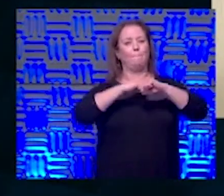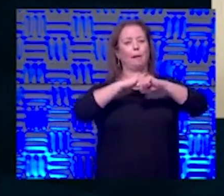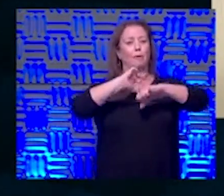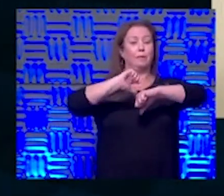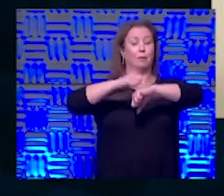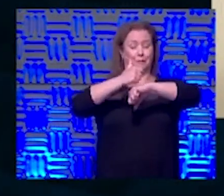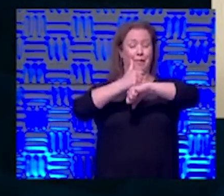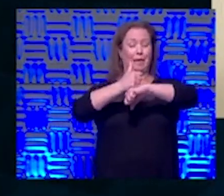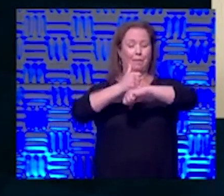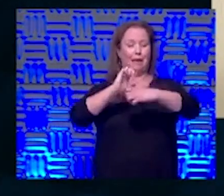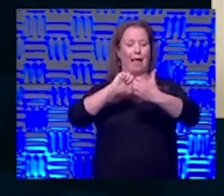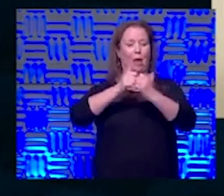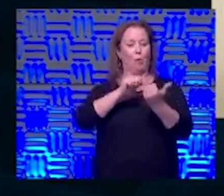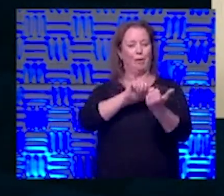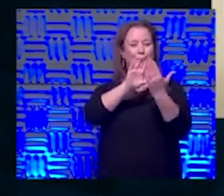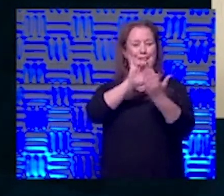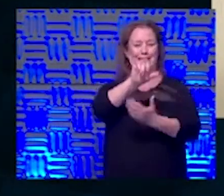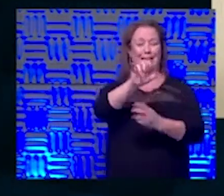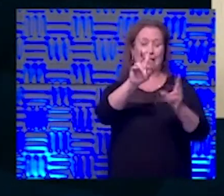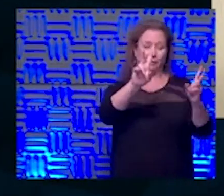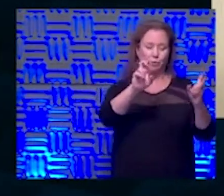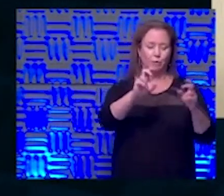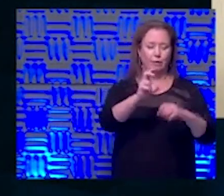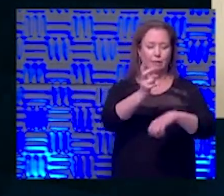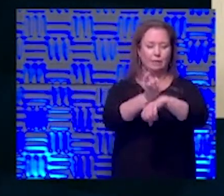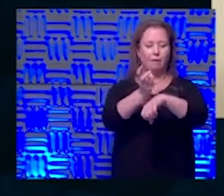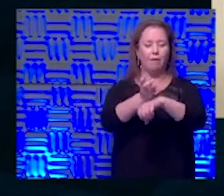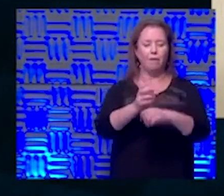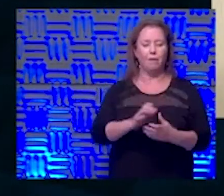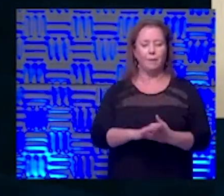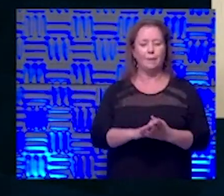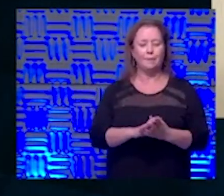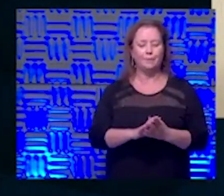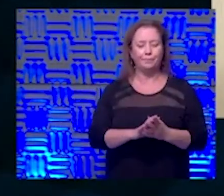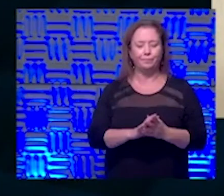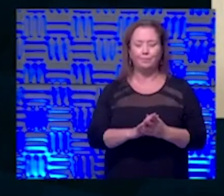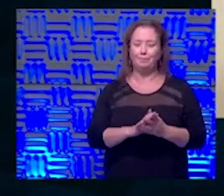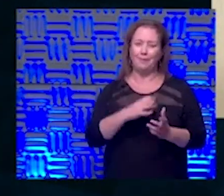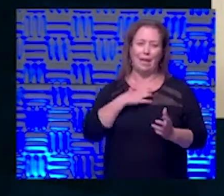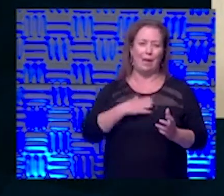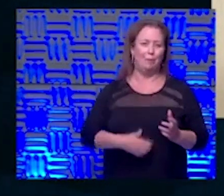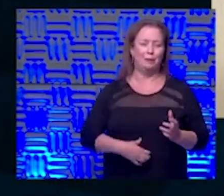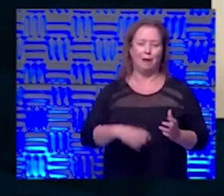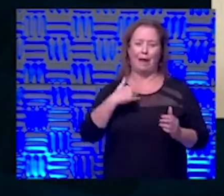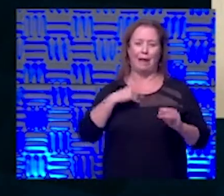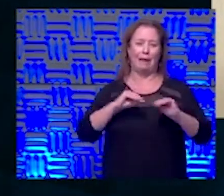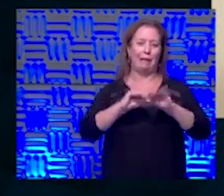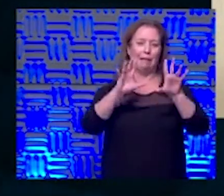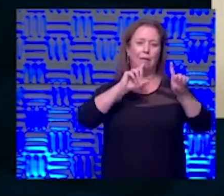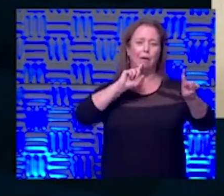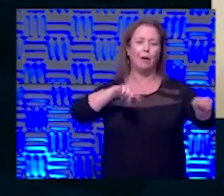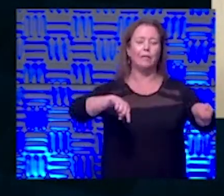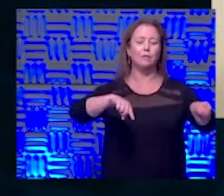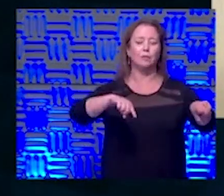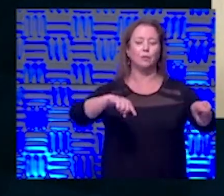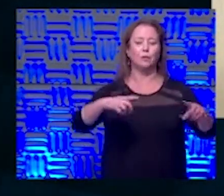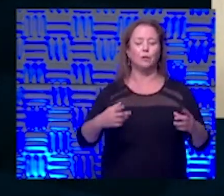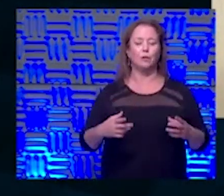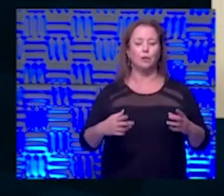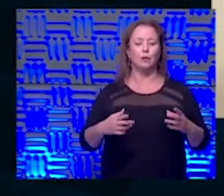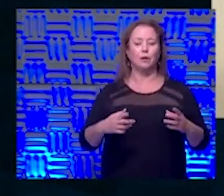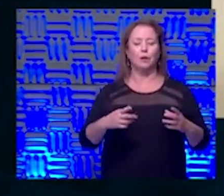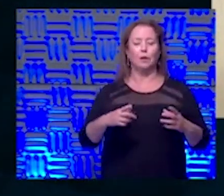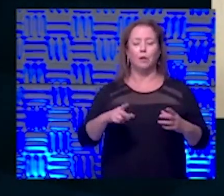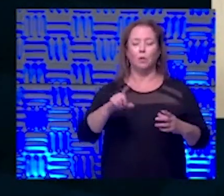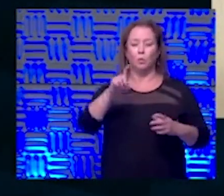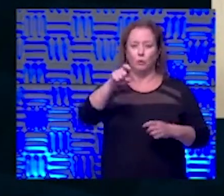we address this issue. And so, again, I wish I had this really black and white answer to that question. I would say we all should